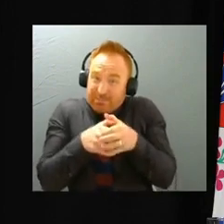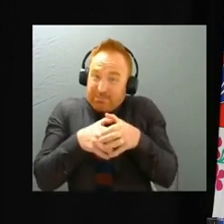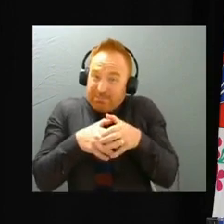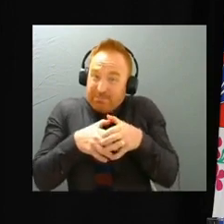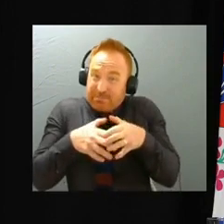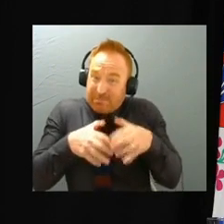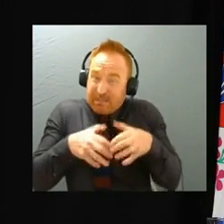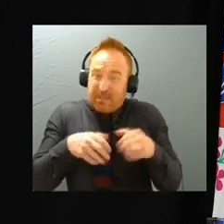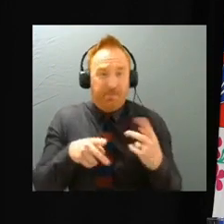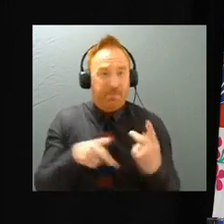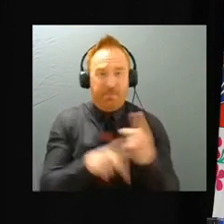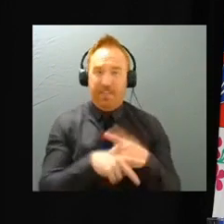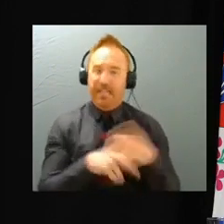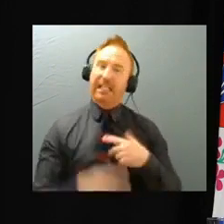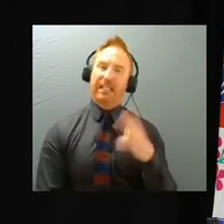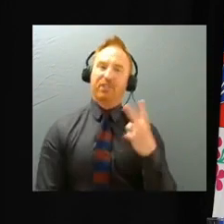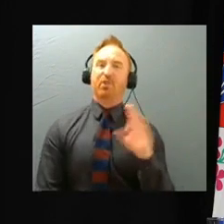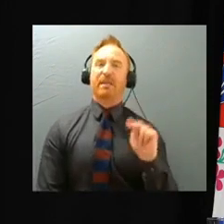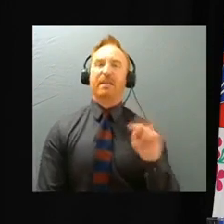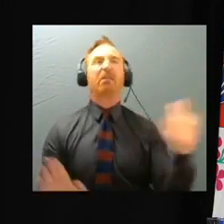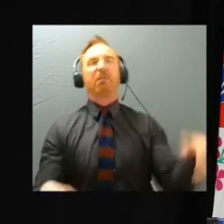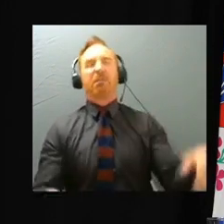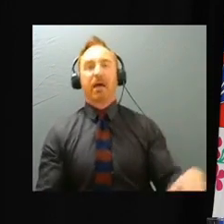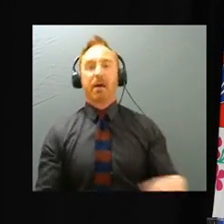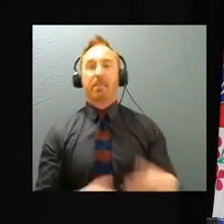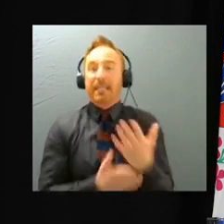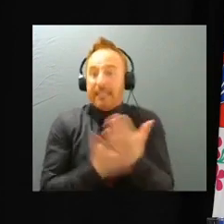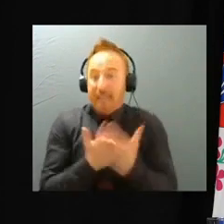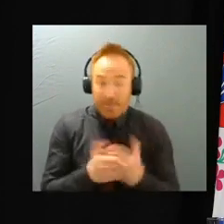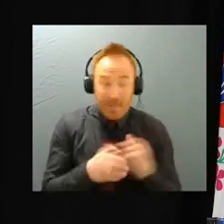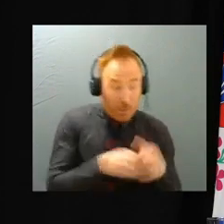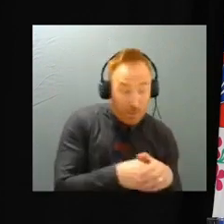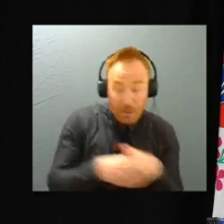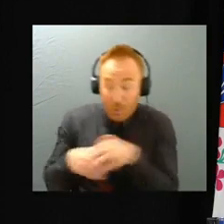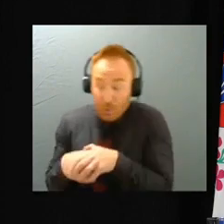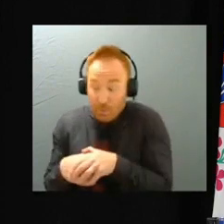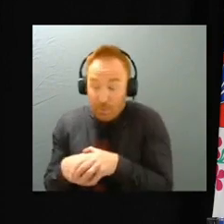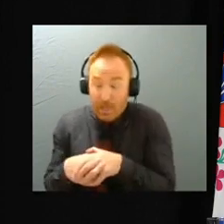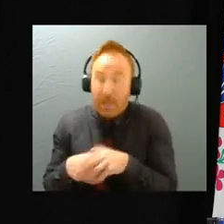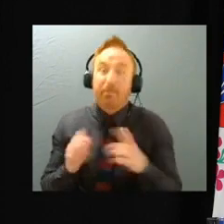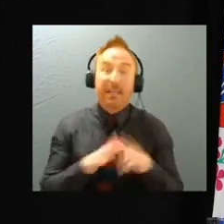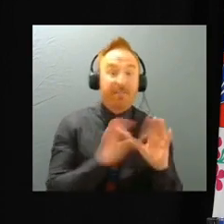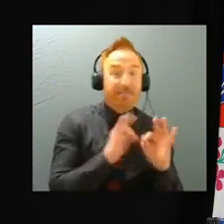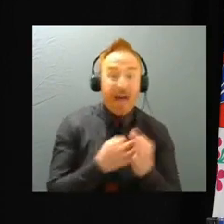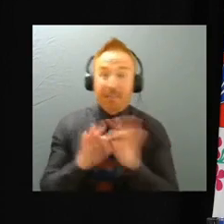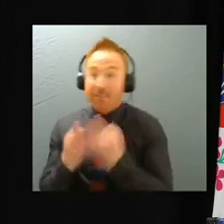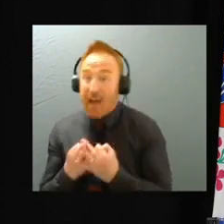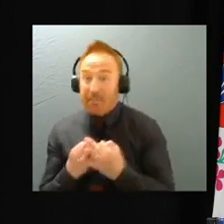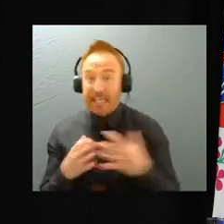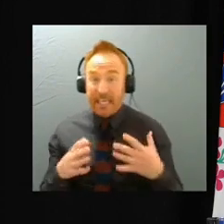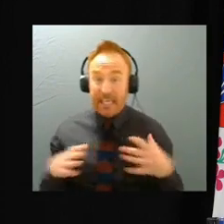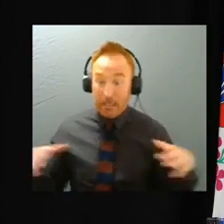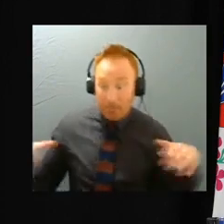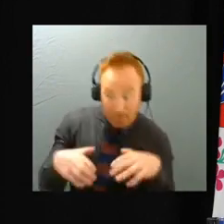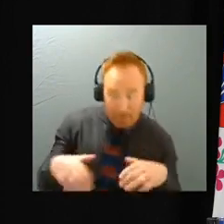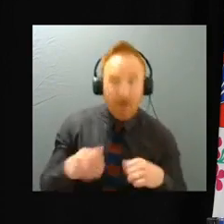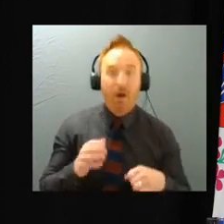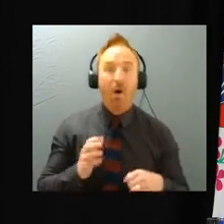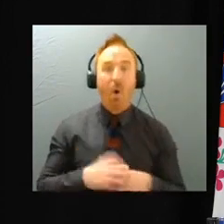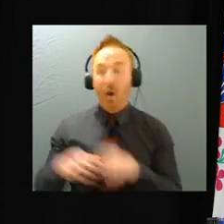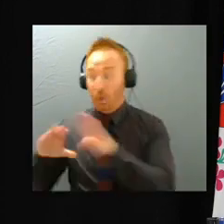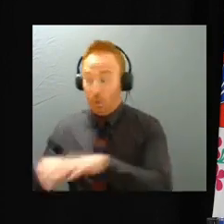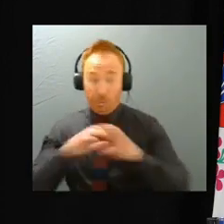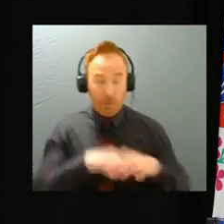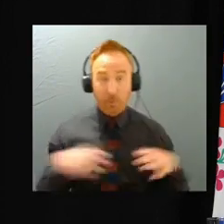of the recommendation to double bubble with one other family or group of people, individuals are creating their